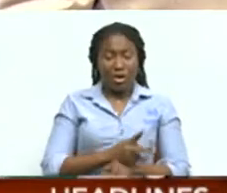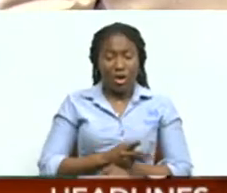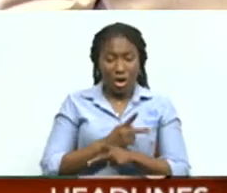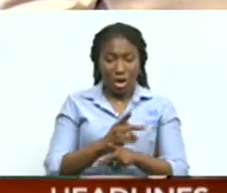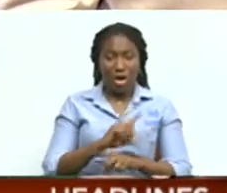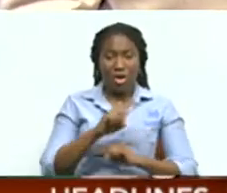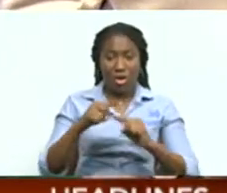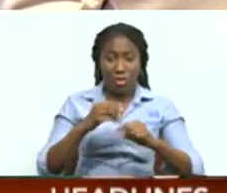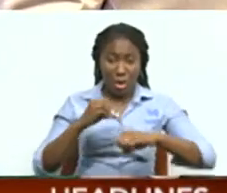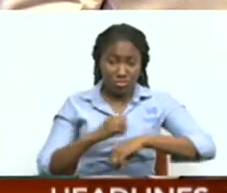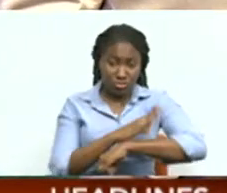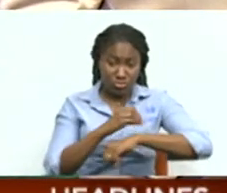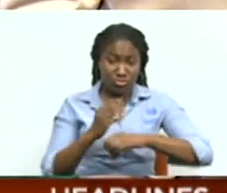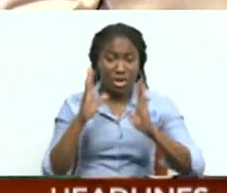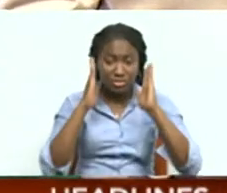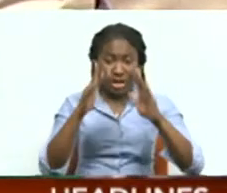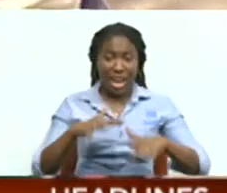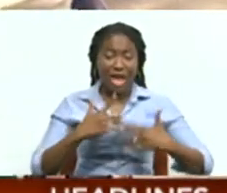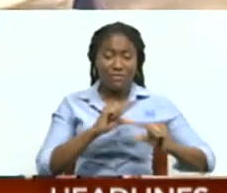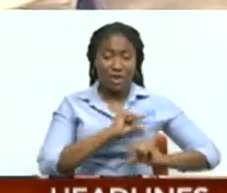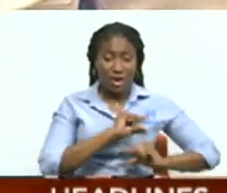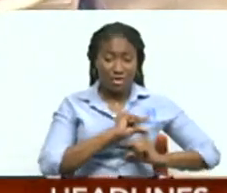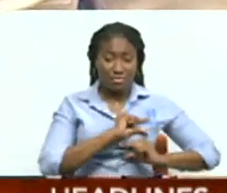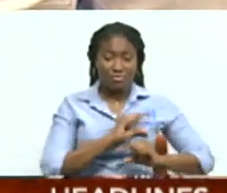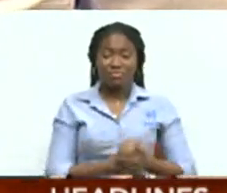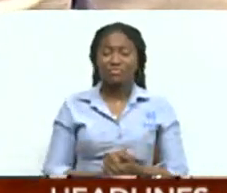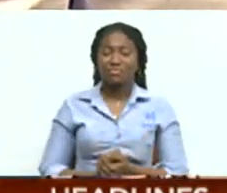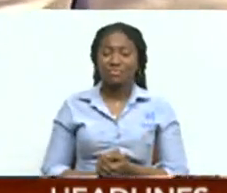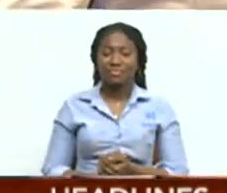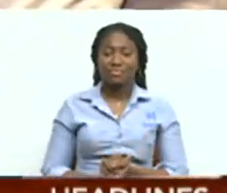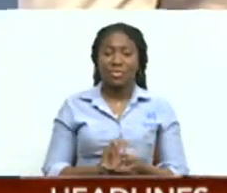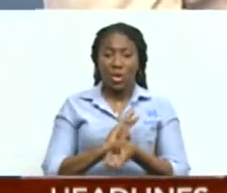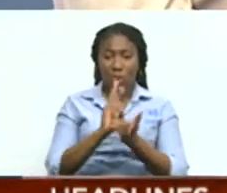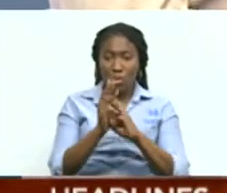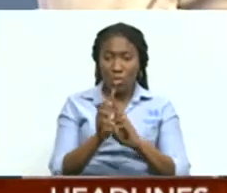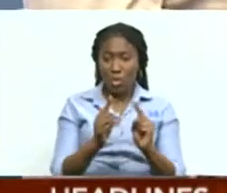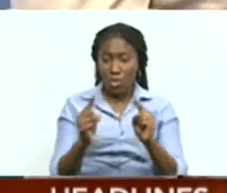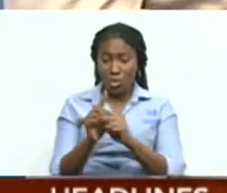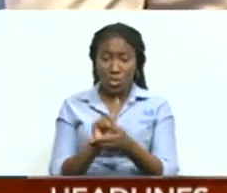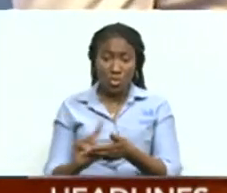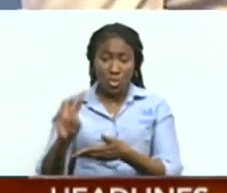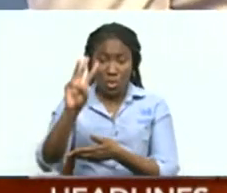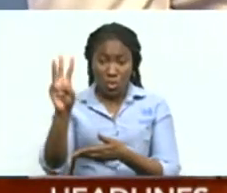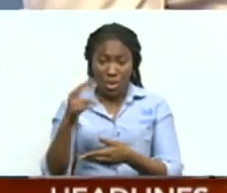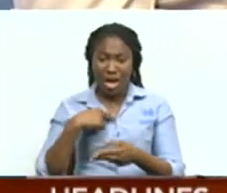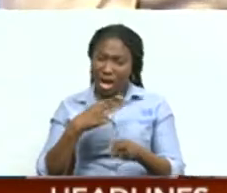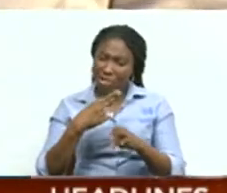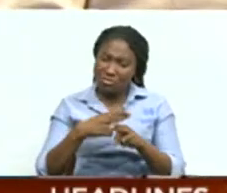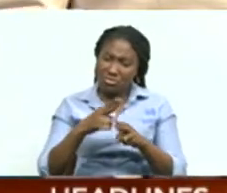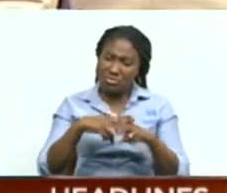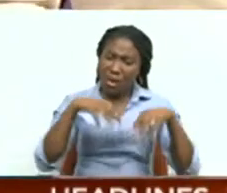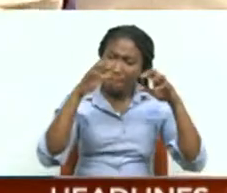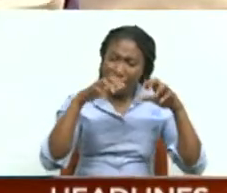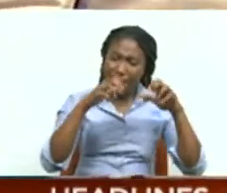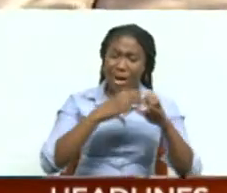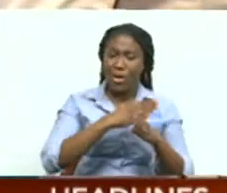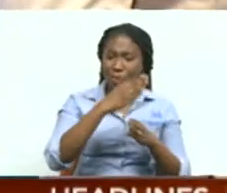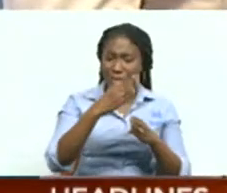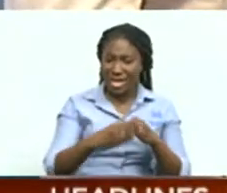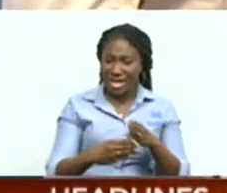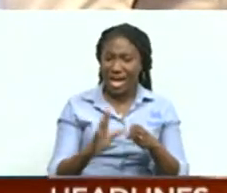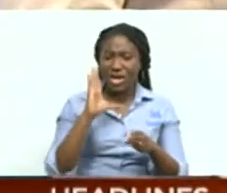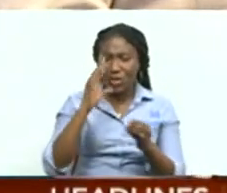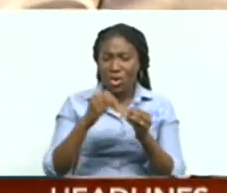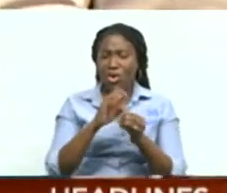to the coastline and follow the advice of lifeguards. For our extended weather forecast, well, we have a bit of pitter-patters on the roof for the weekend. Things get a bit